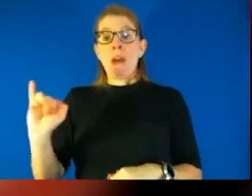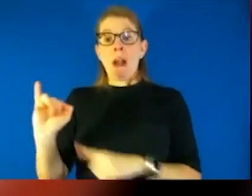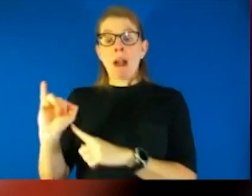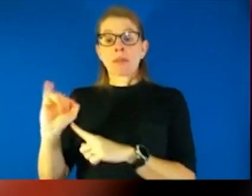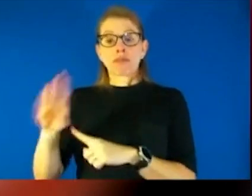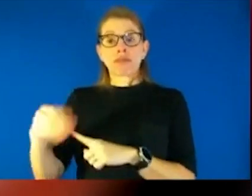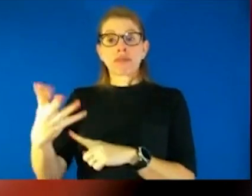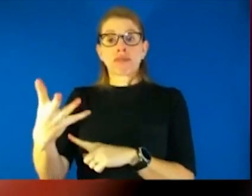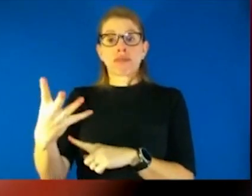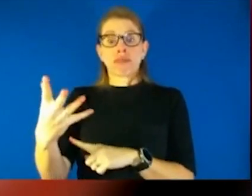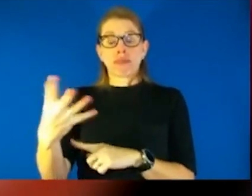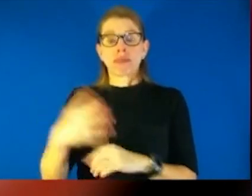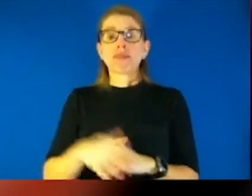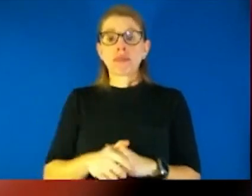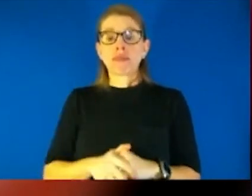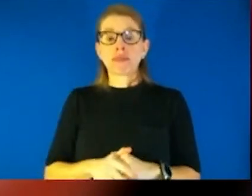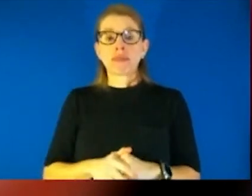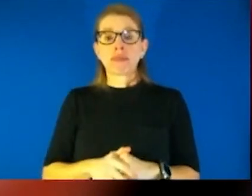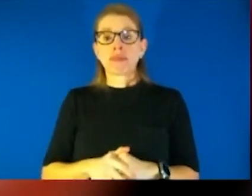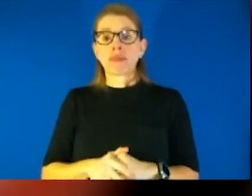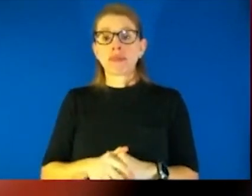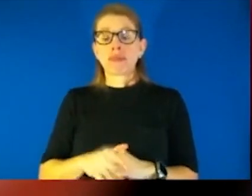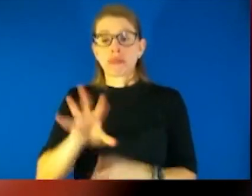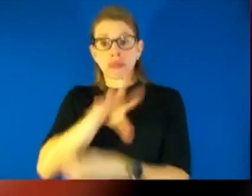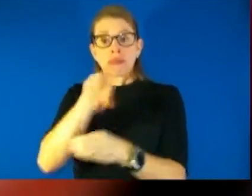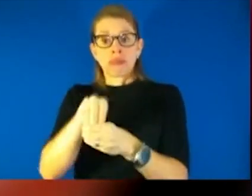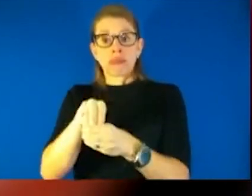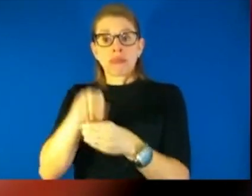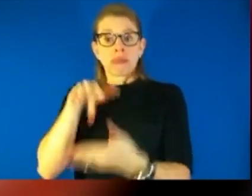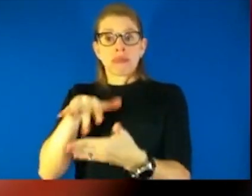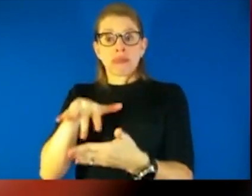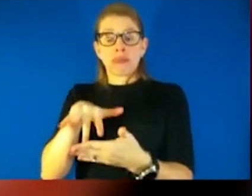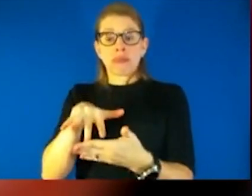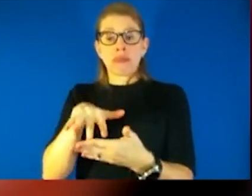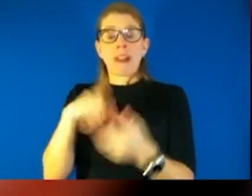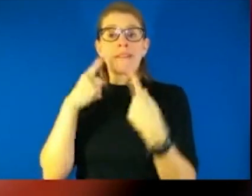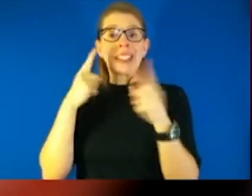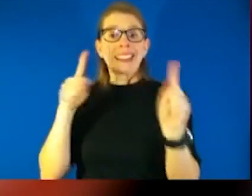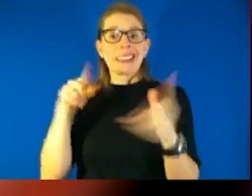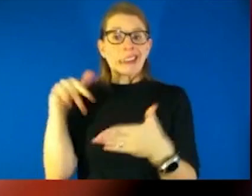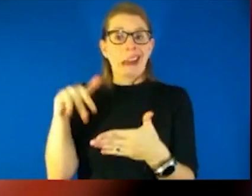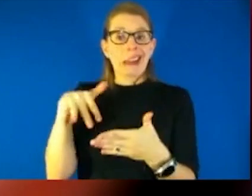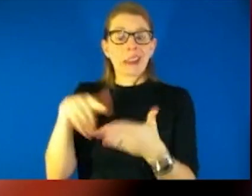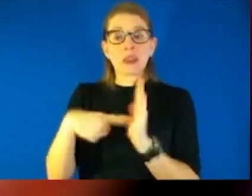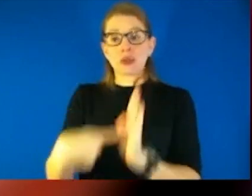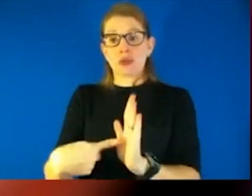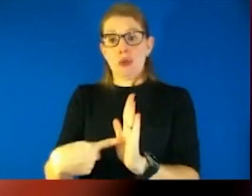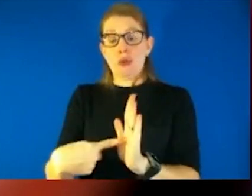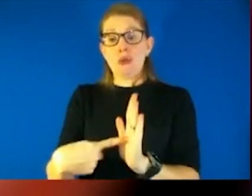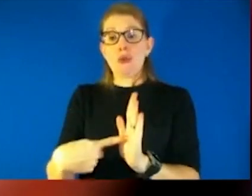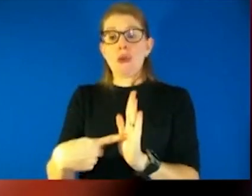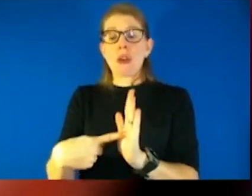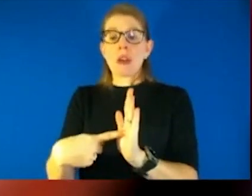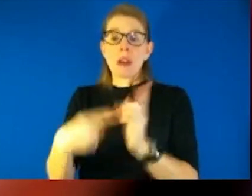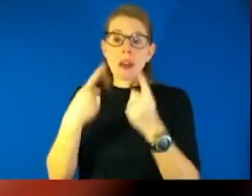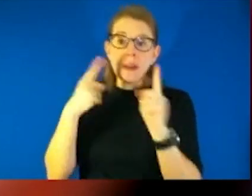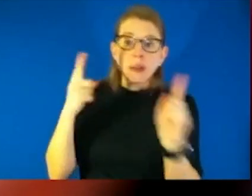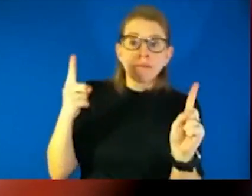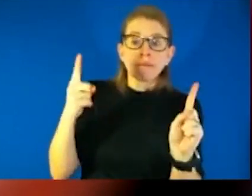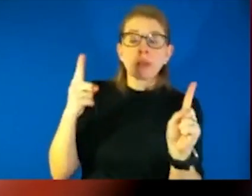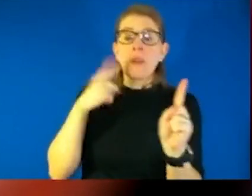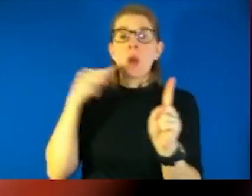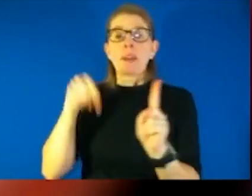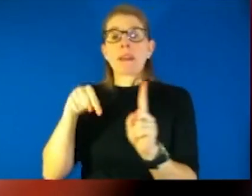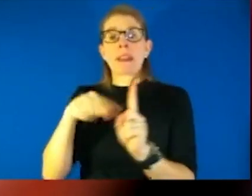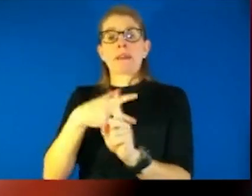contributed in doing efficacy studies to show the efficiency and efficacy of this vaccine